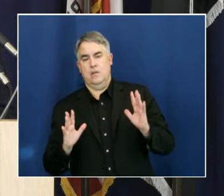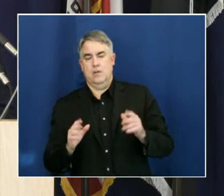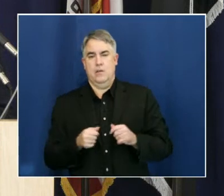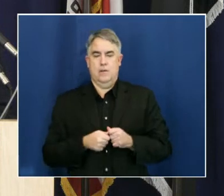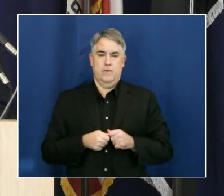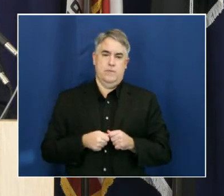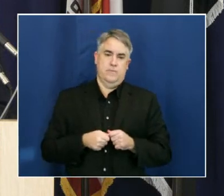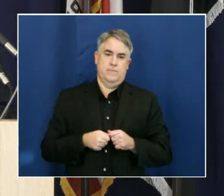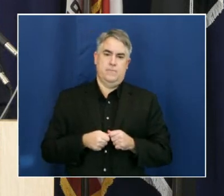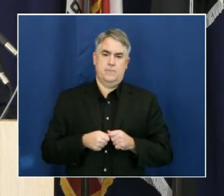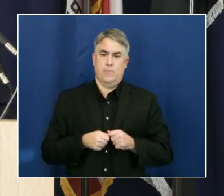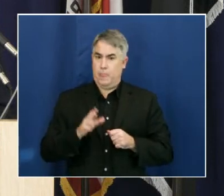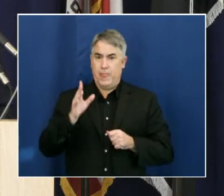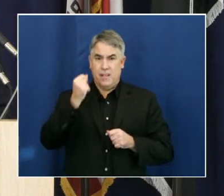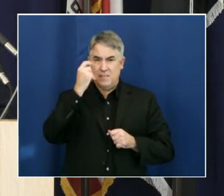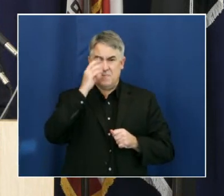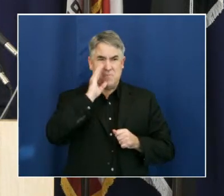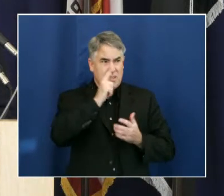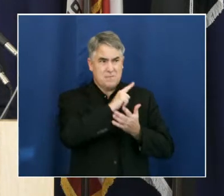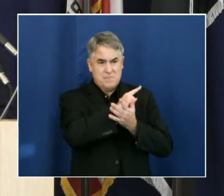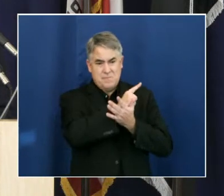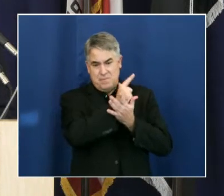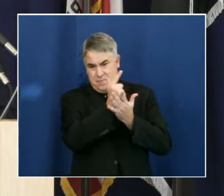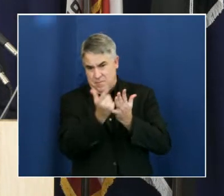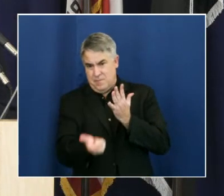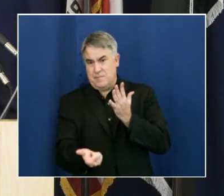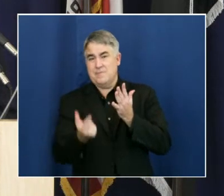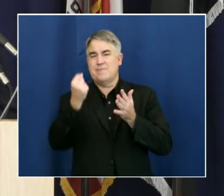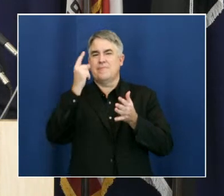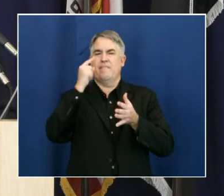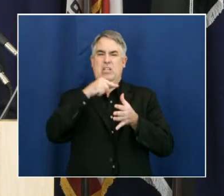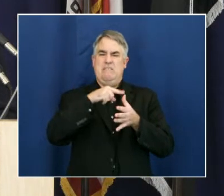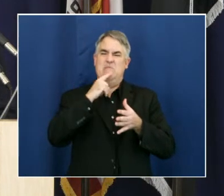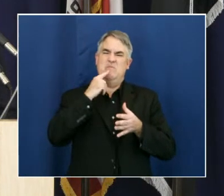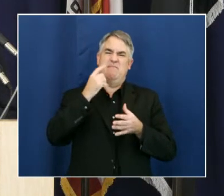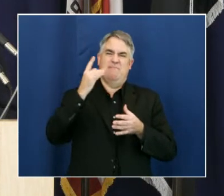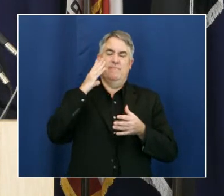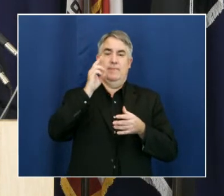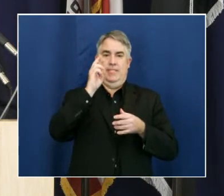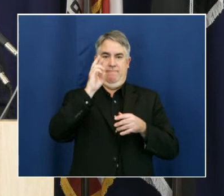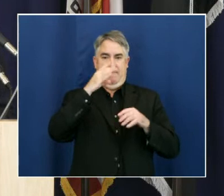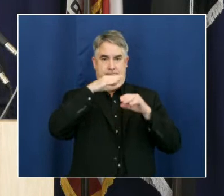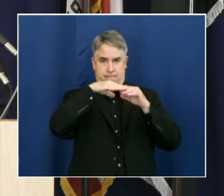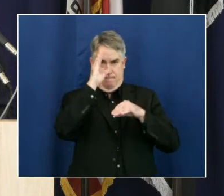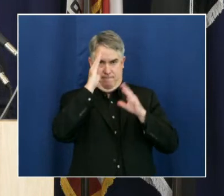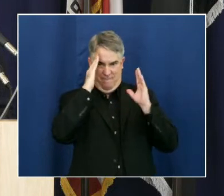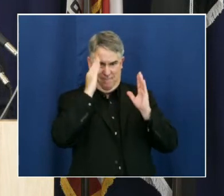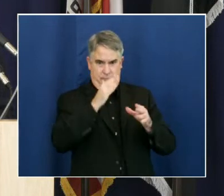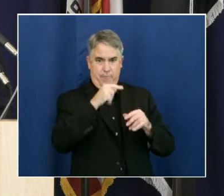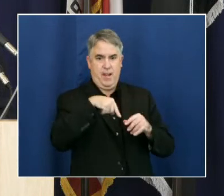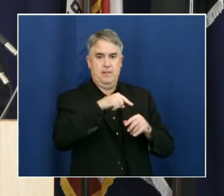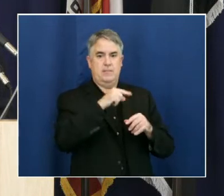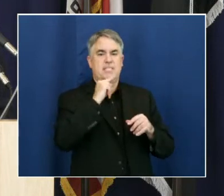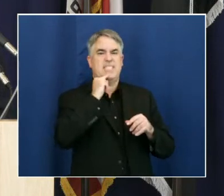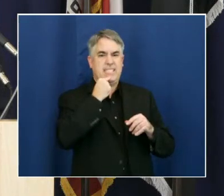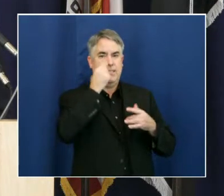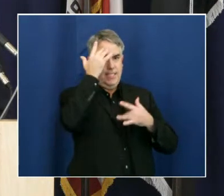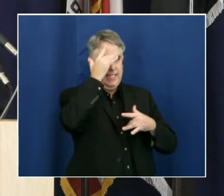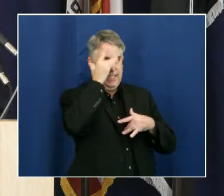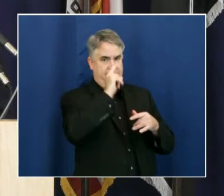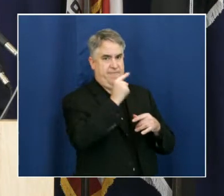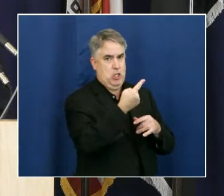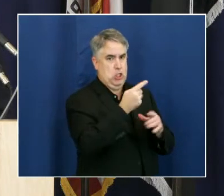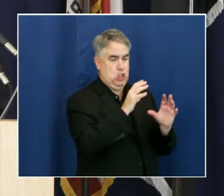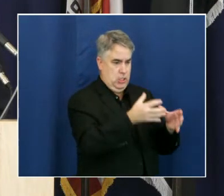to reach those individuals 65 years of age and older that are at high risk. And if they